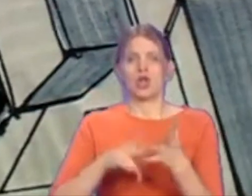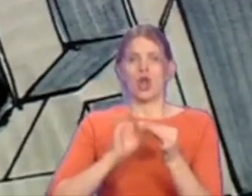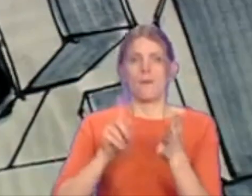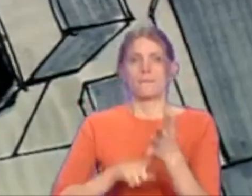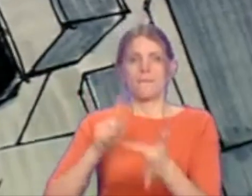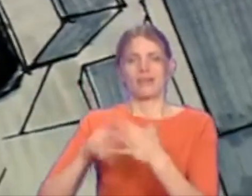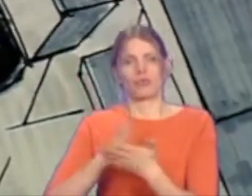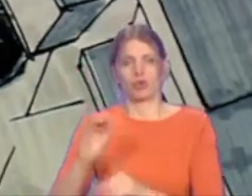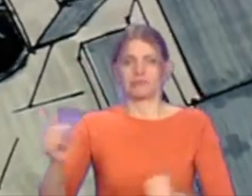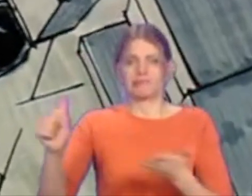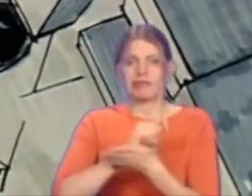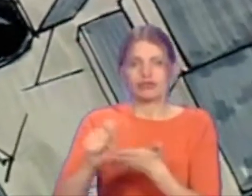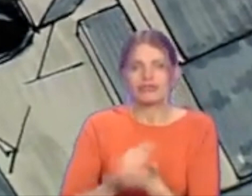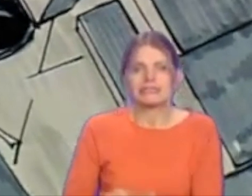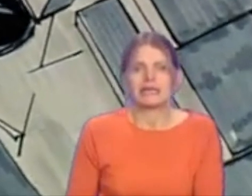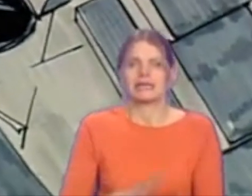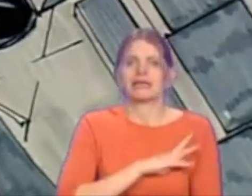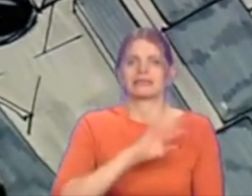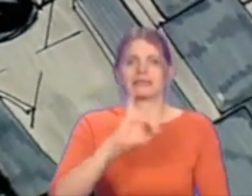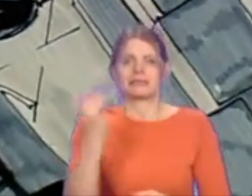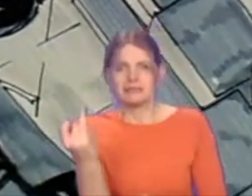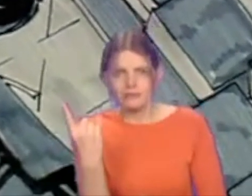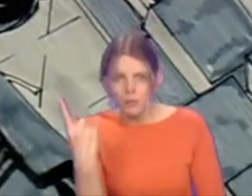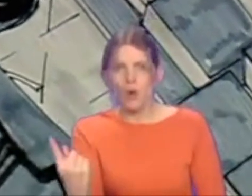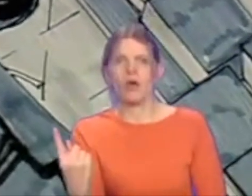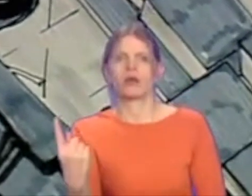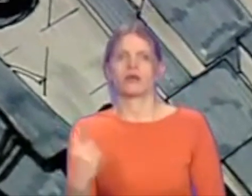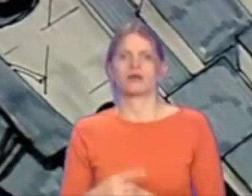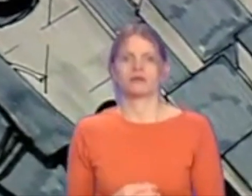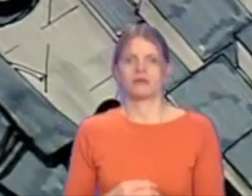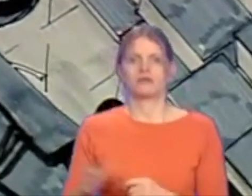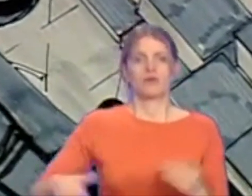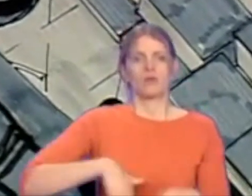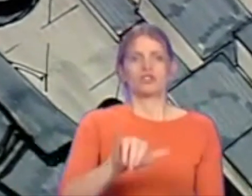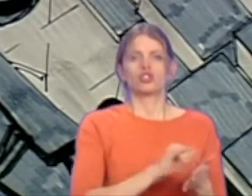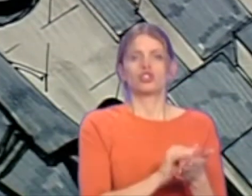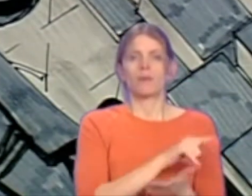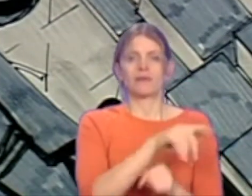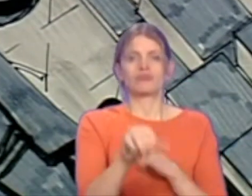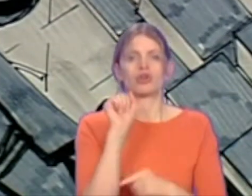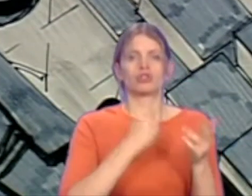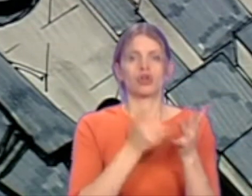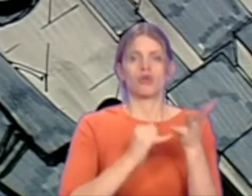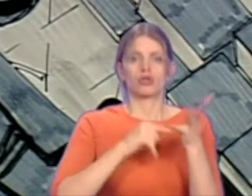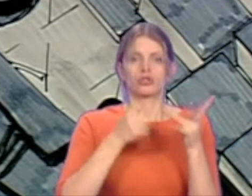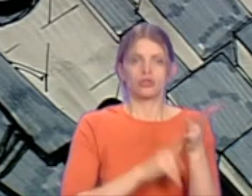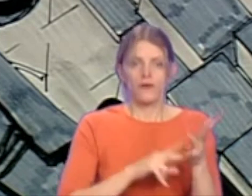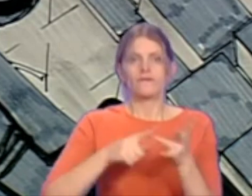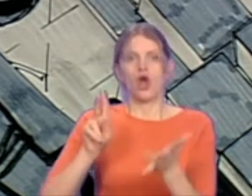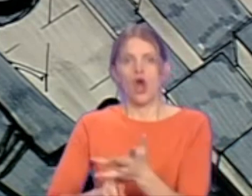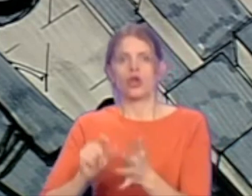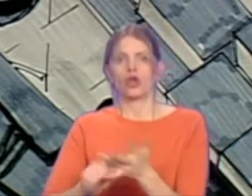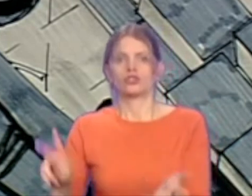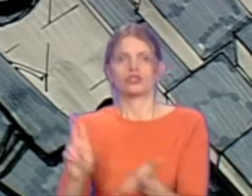1971, the author went shopping to a department store in Rostov-on-Don. He left the store unaware that he had been the victim of a